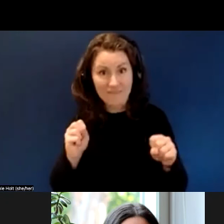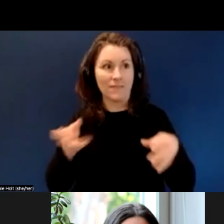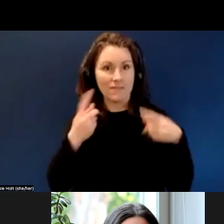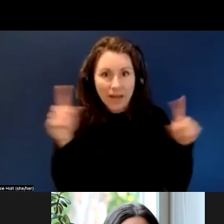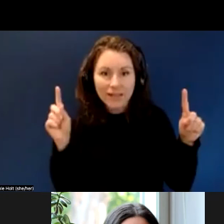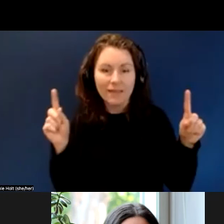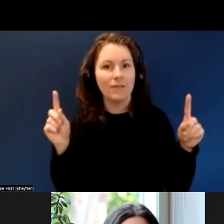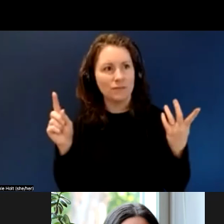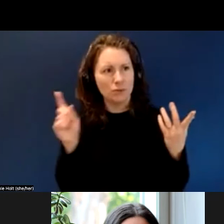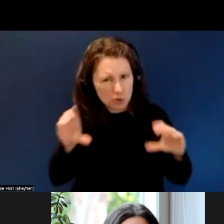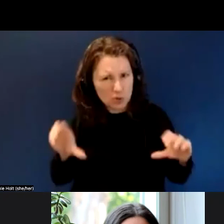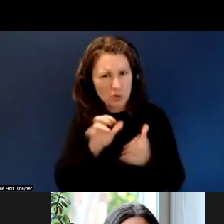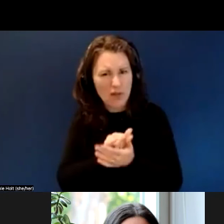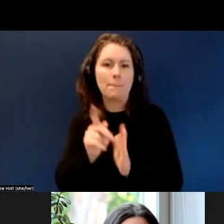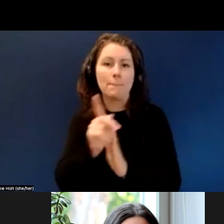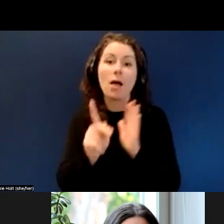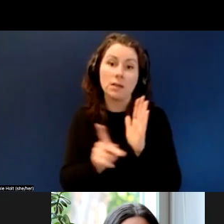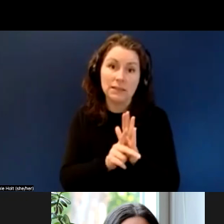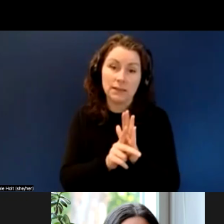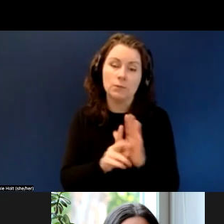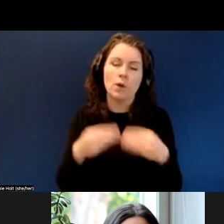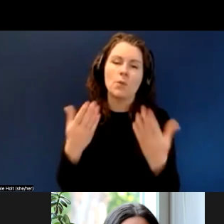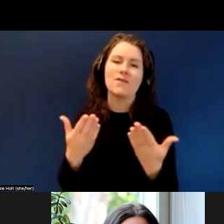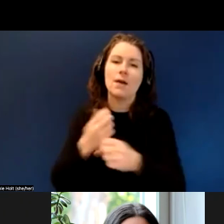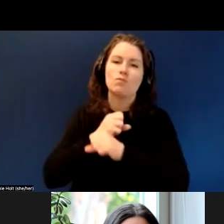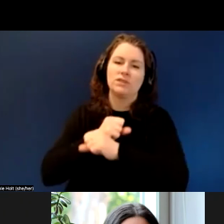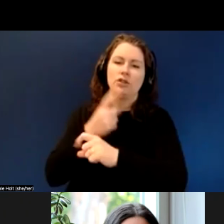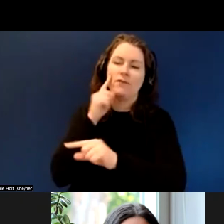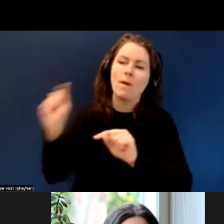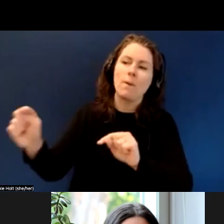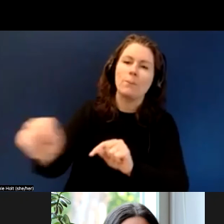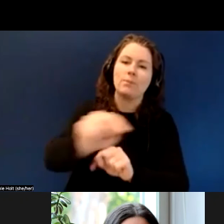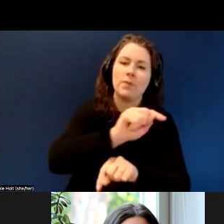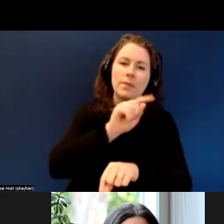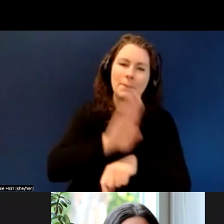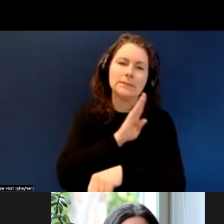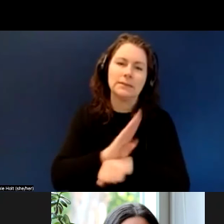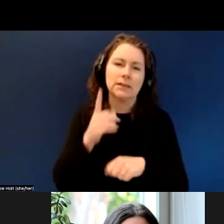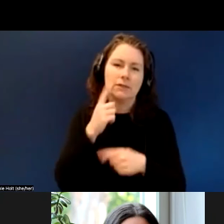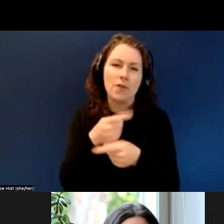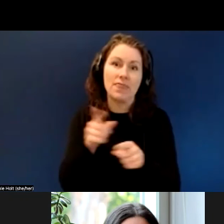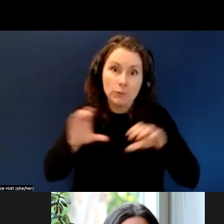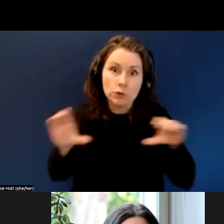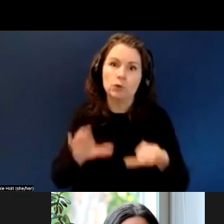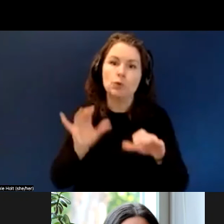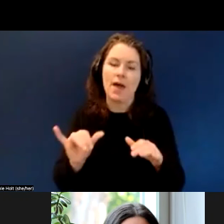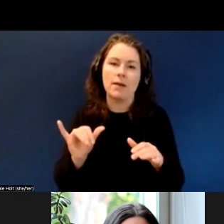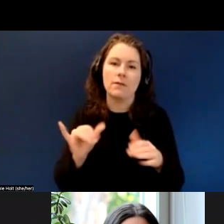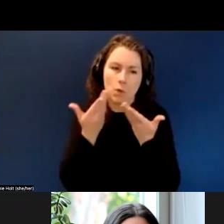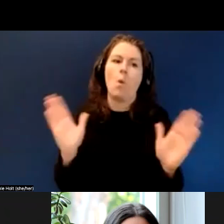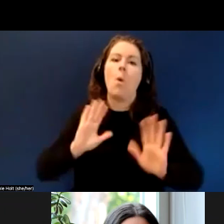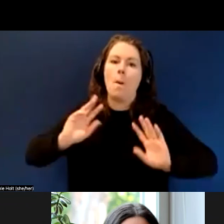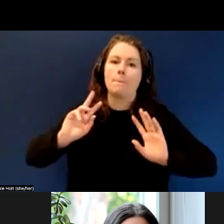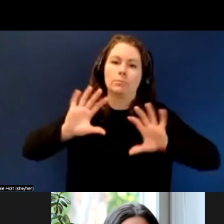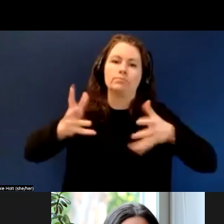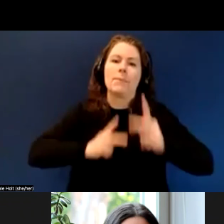to do. And so policy is the way that we provide cover to everybody to get this done at a population level.